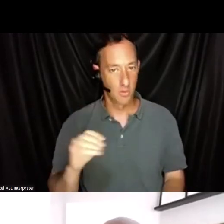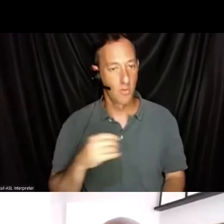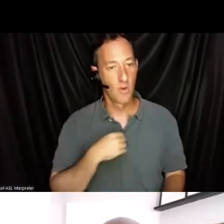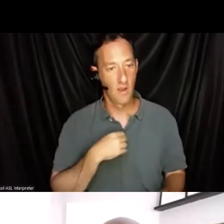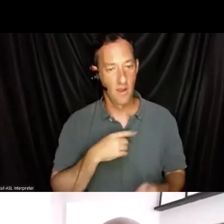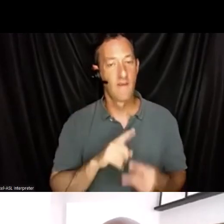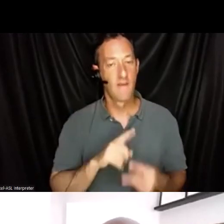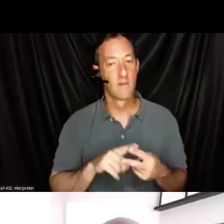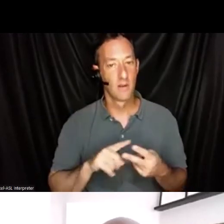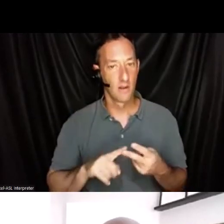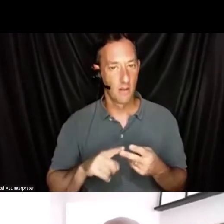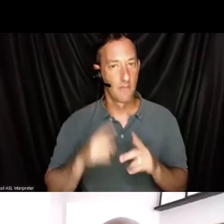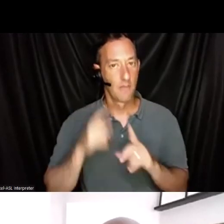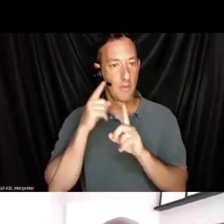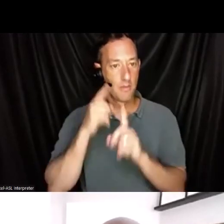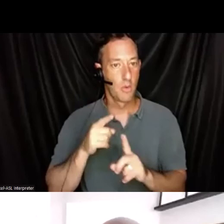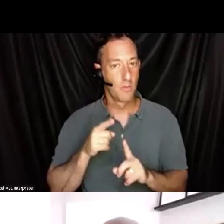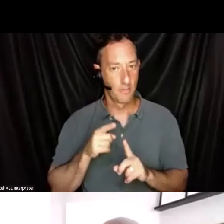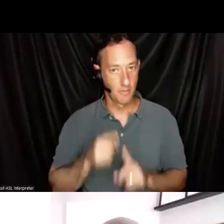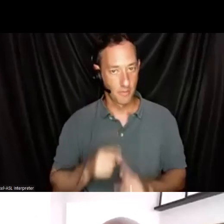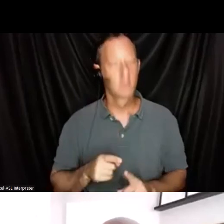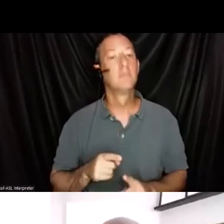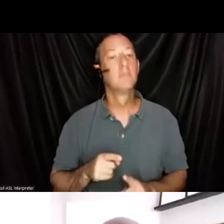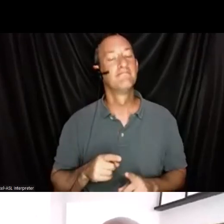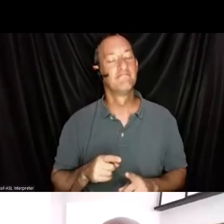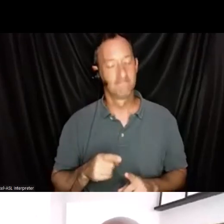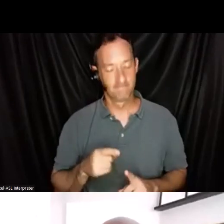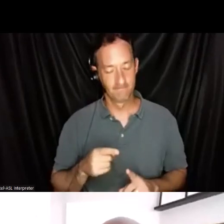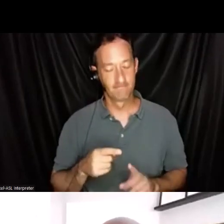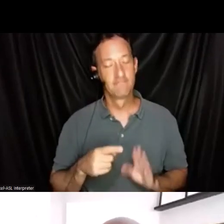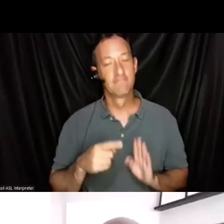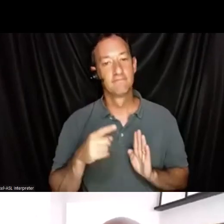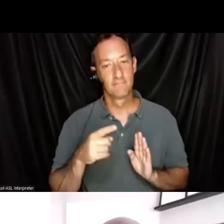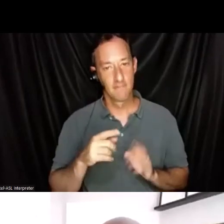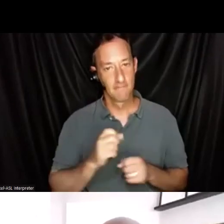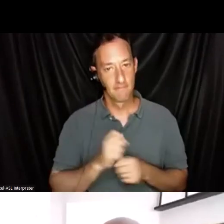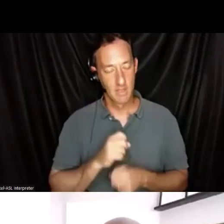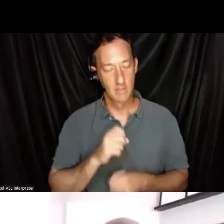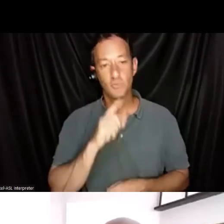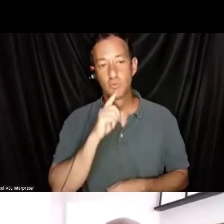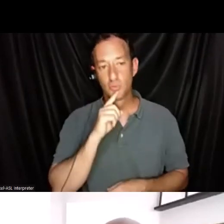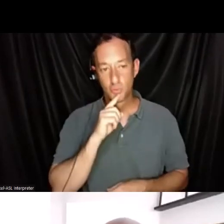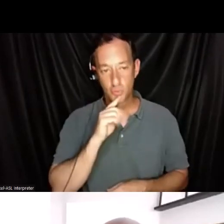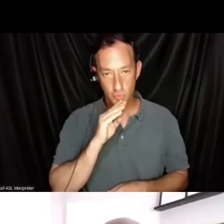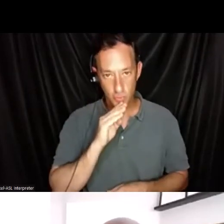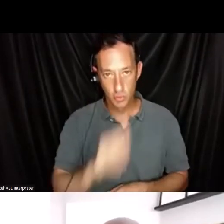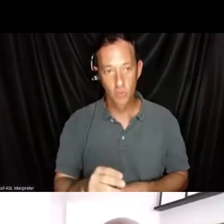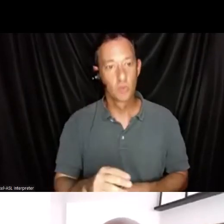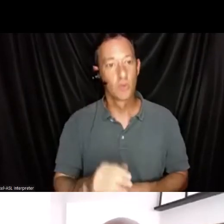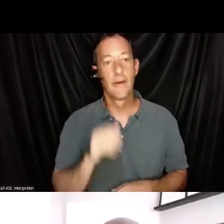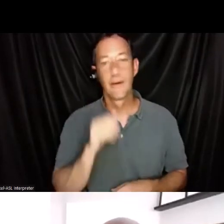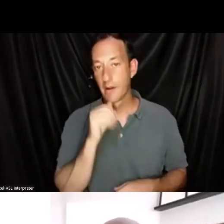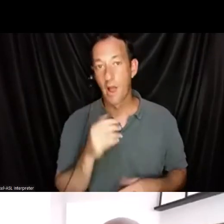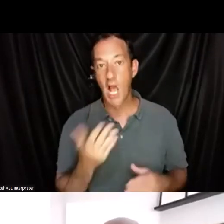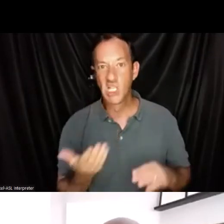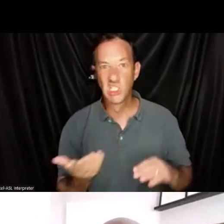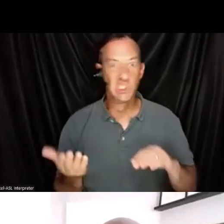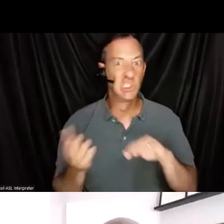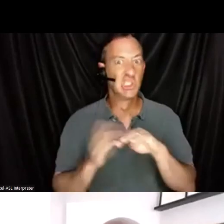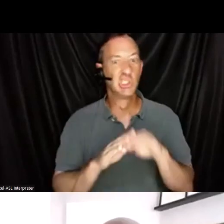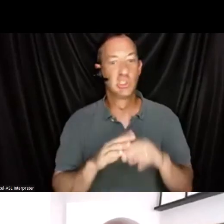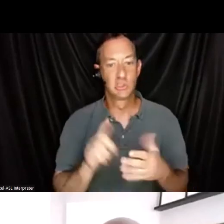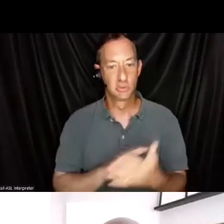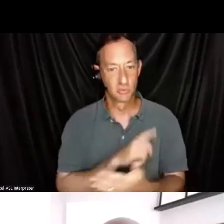points that memo makes about how you can try to make sure that you're not doing more discrimination when you're engaging in